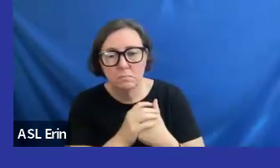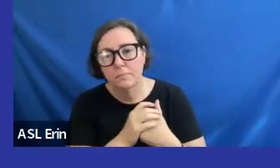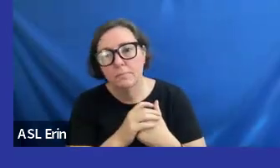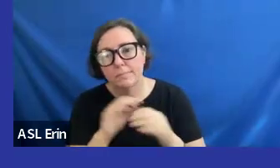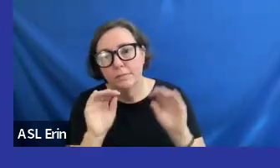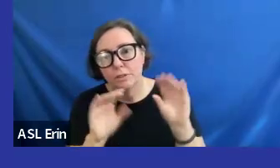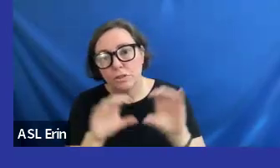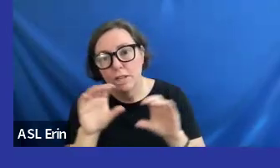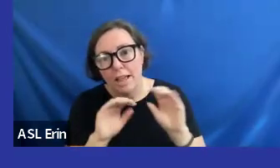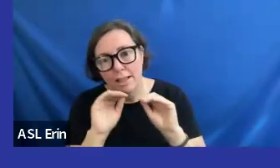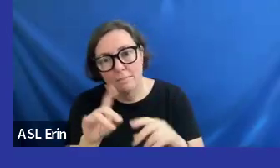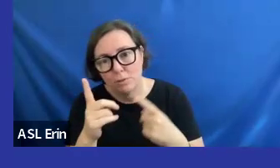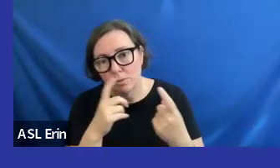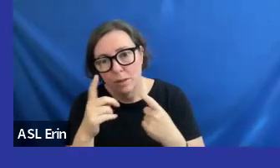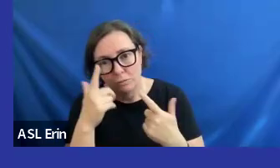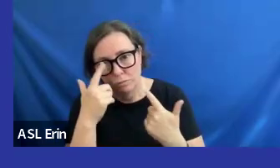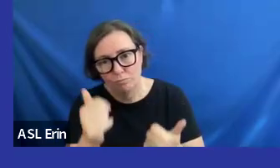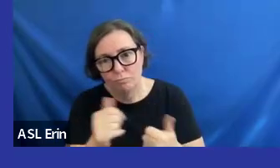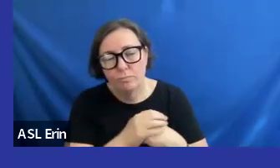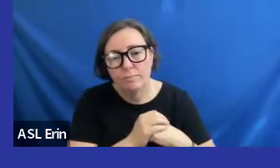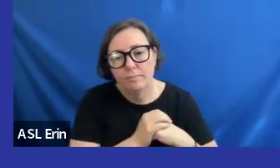section. You can do it in the chat.